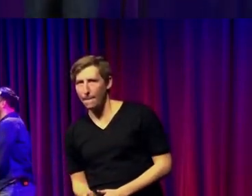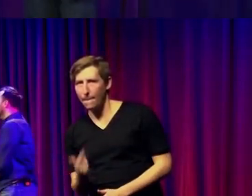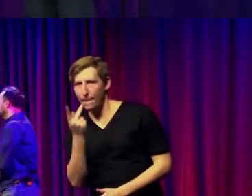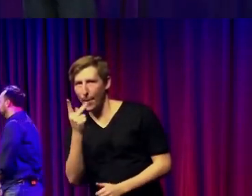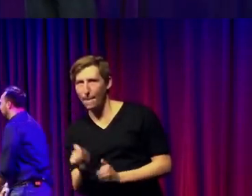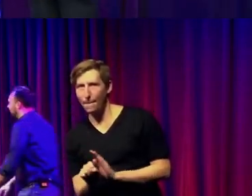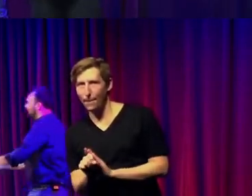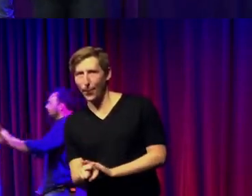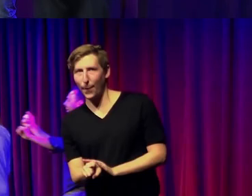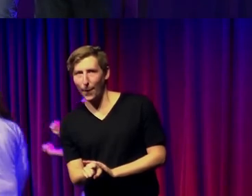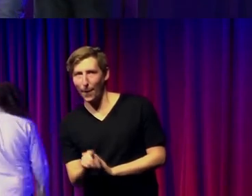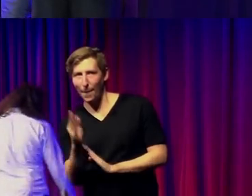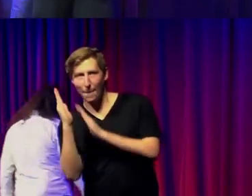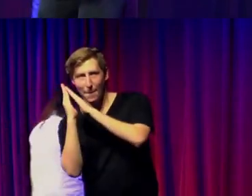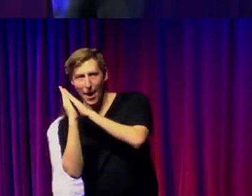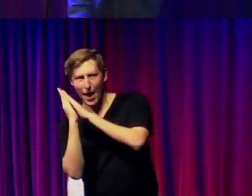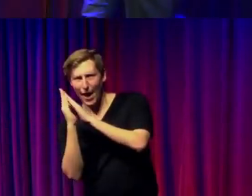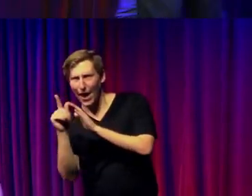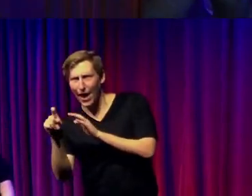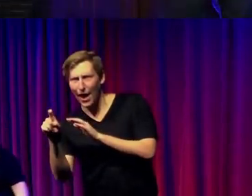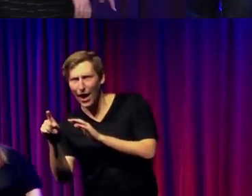That's right, Steve. Look, I just wanted a drink.